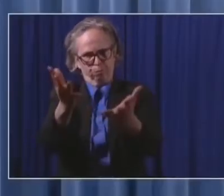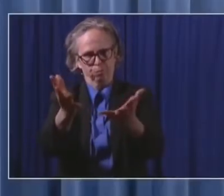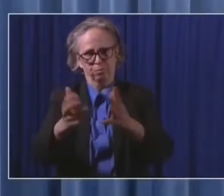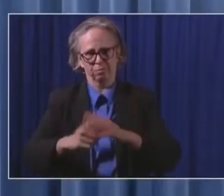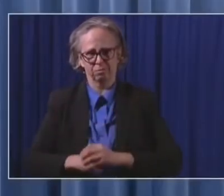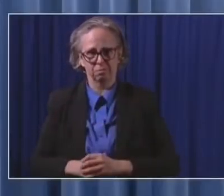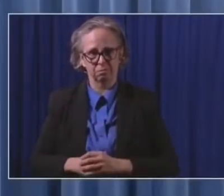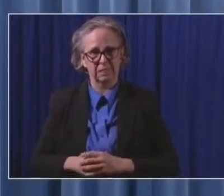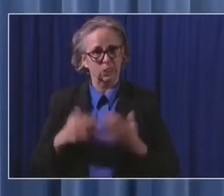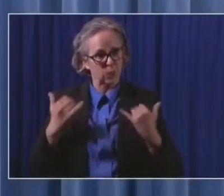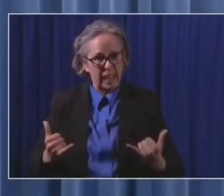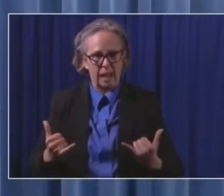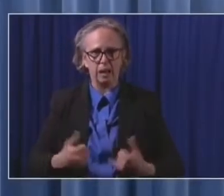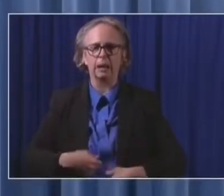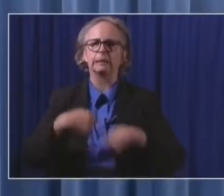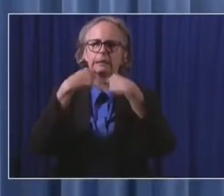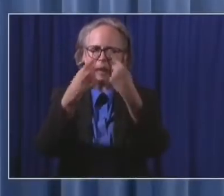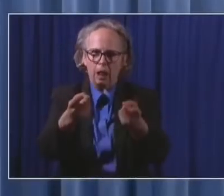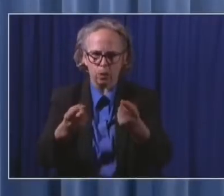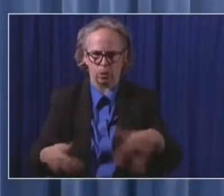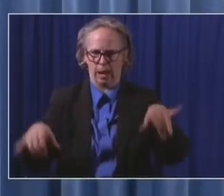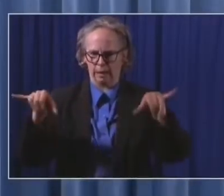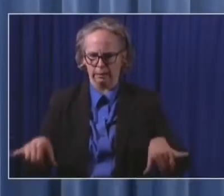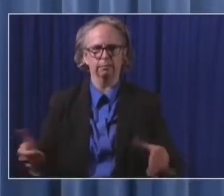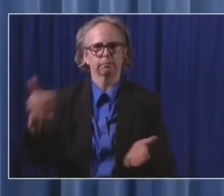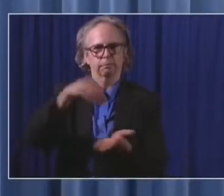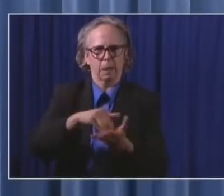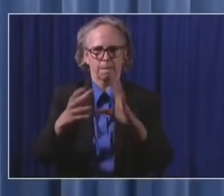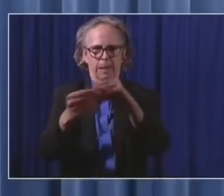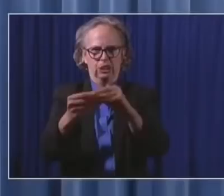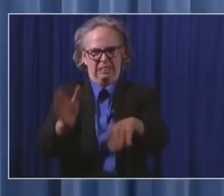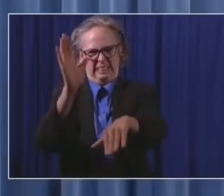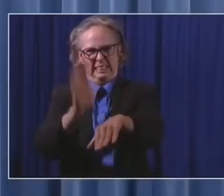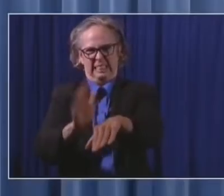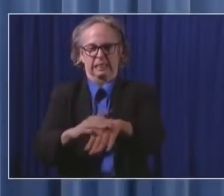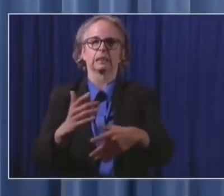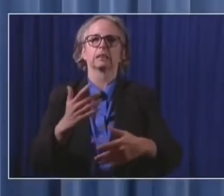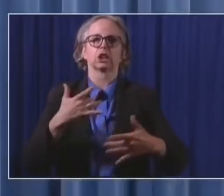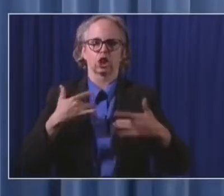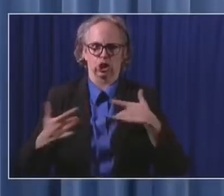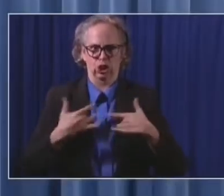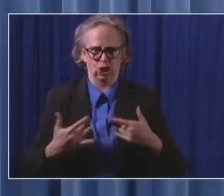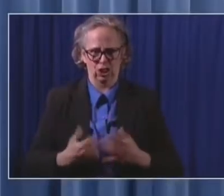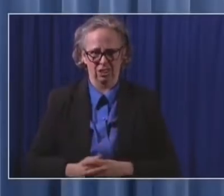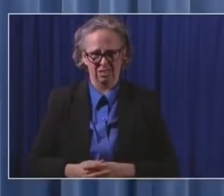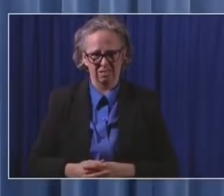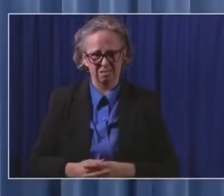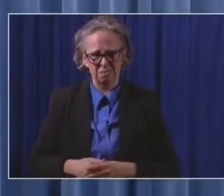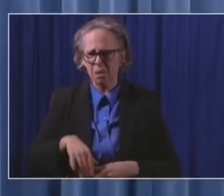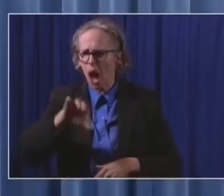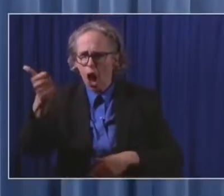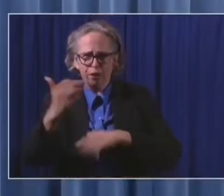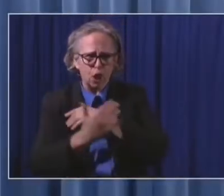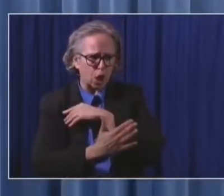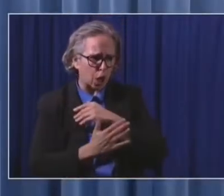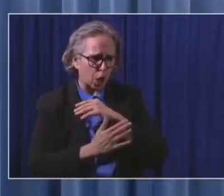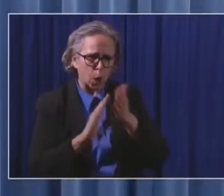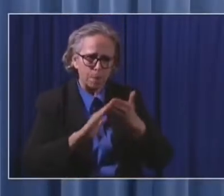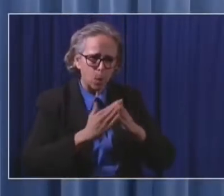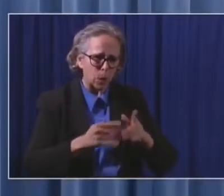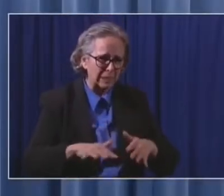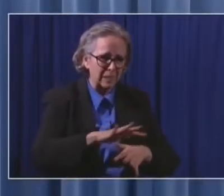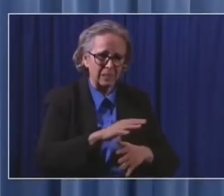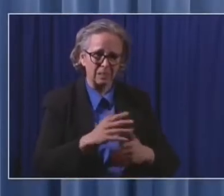message, I think, is important that we get out. We're sending that message again today. I think what